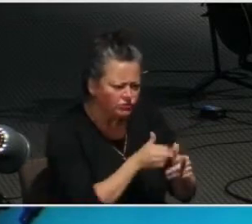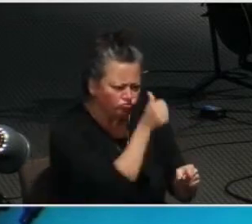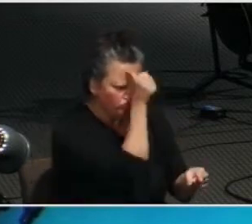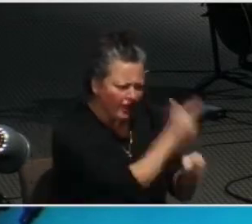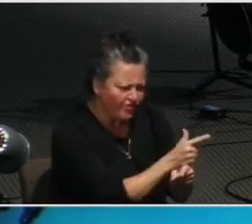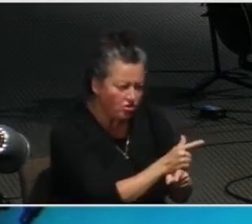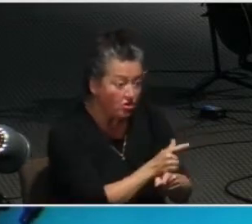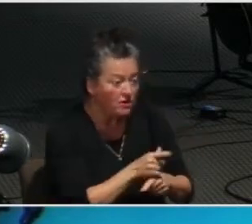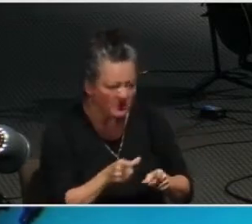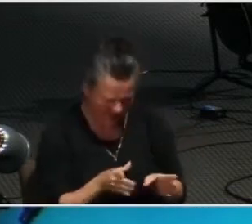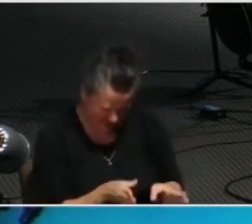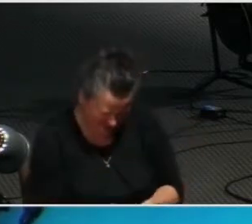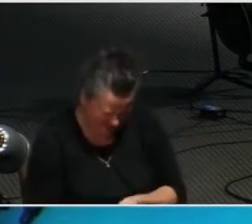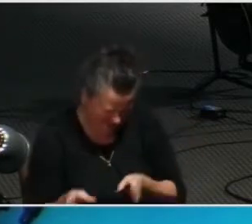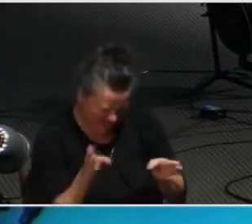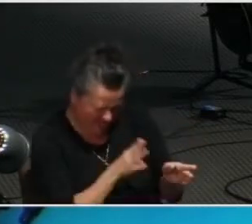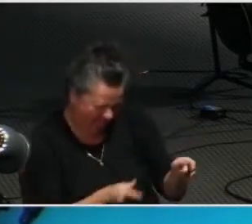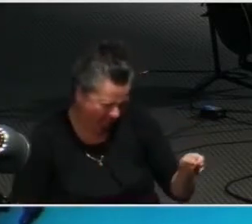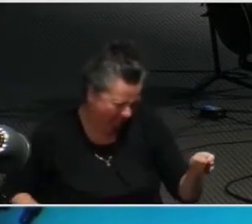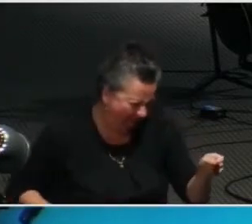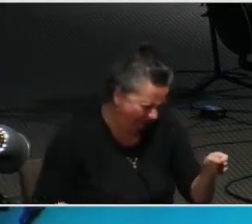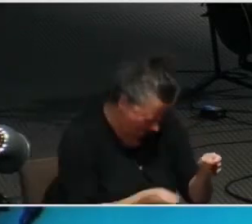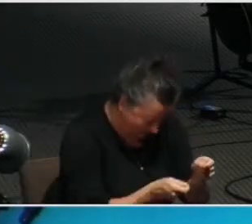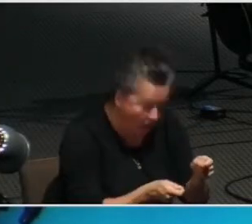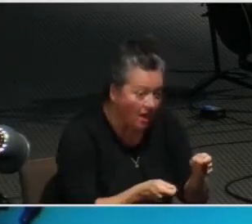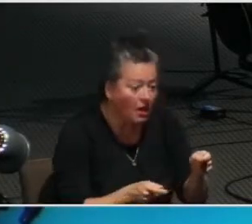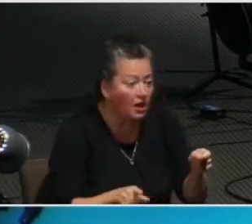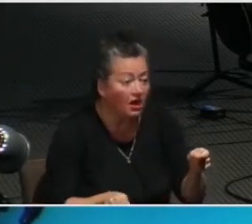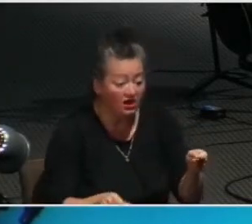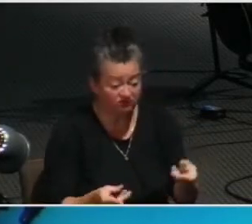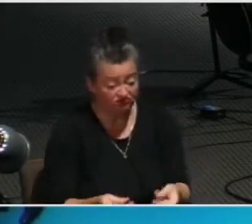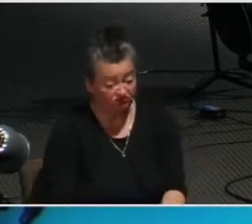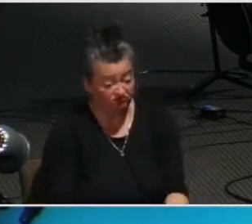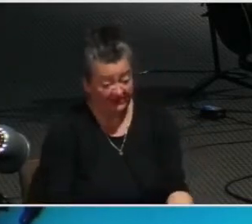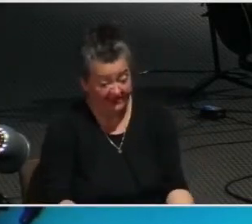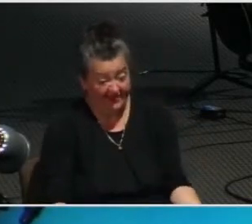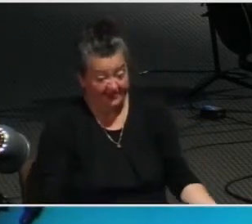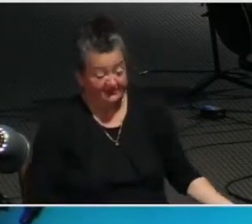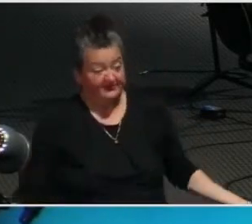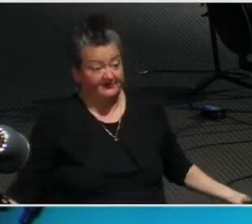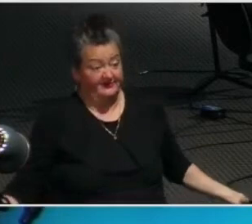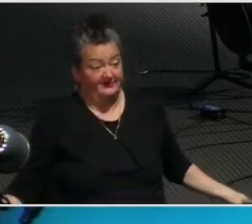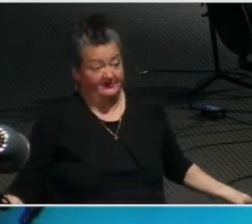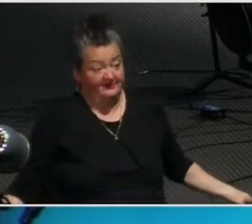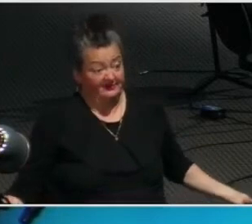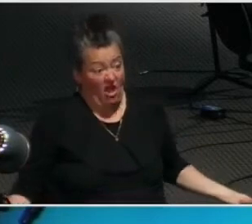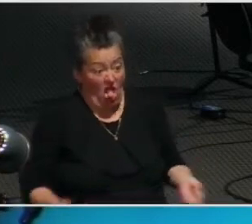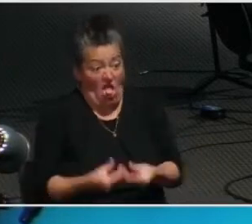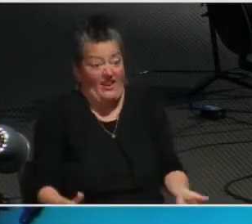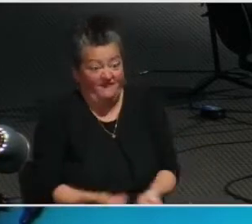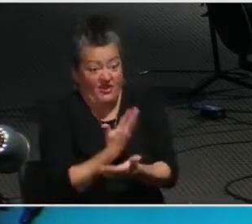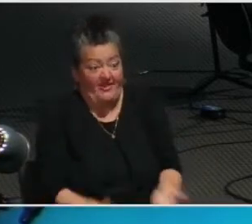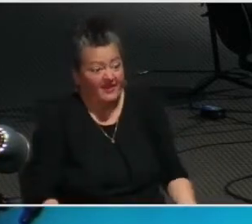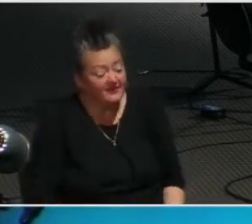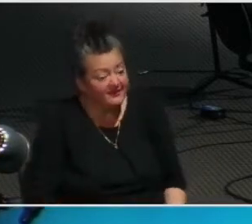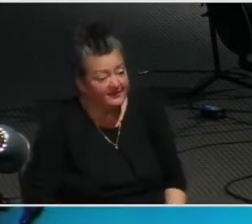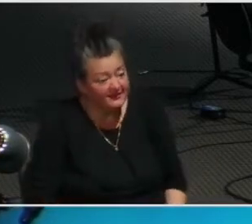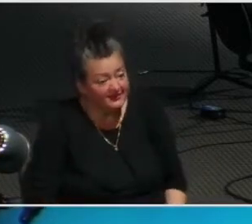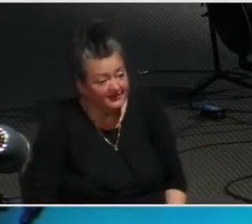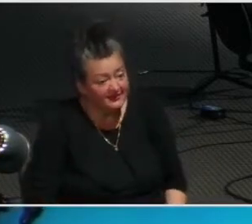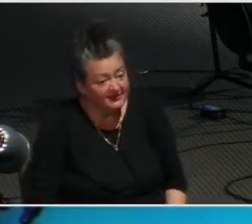and the vengeance mastered his life and destroyed it in Genesis 4. So leave vengeance to the Lord.